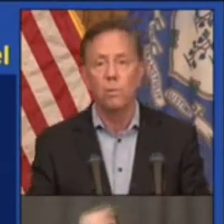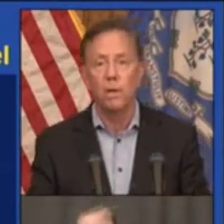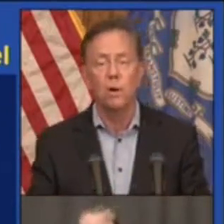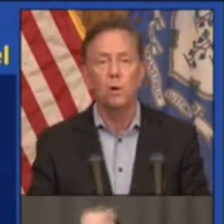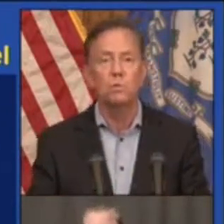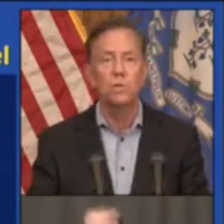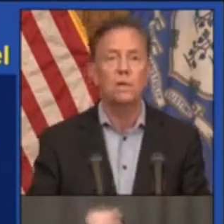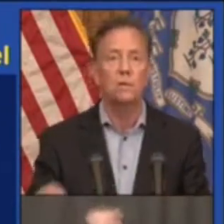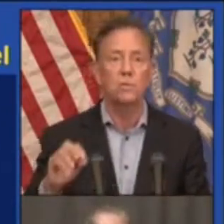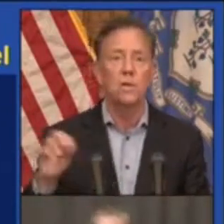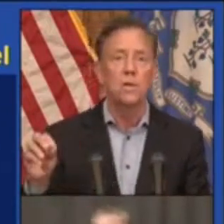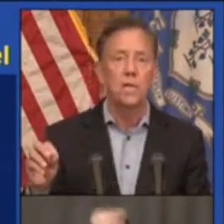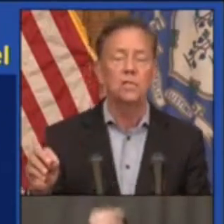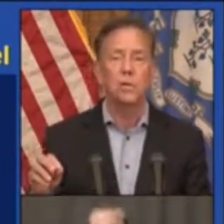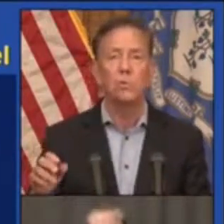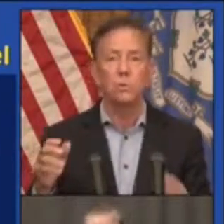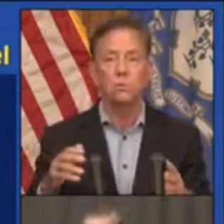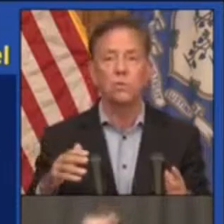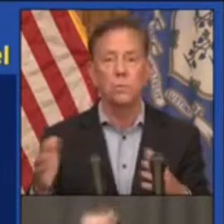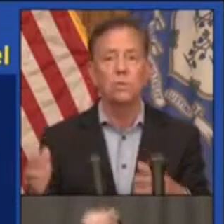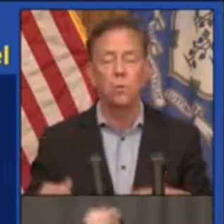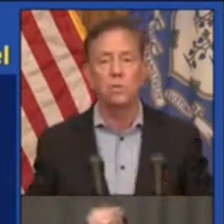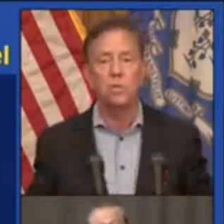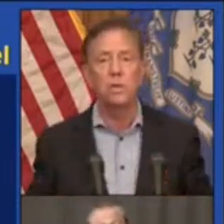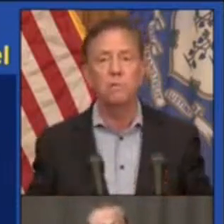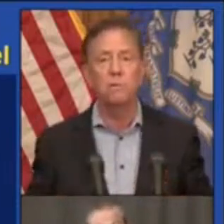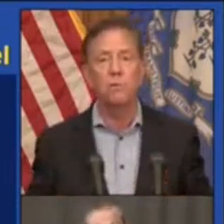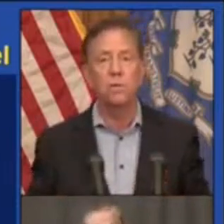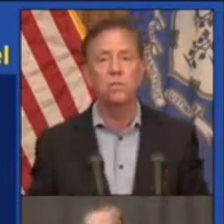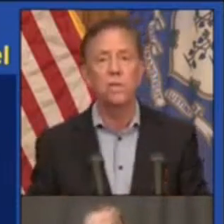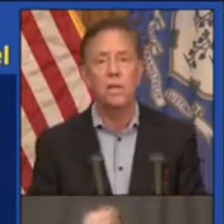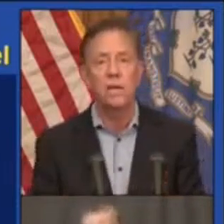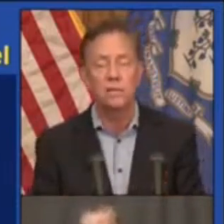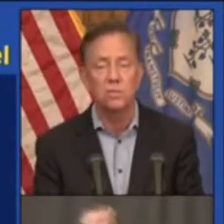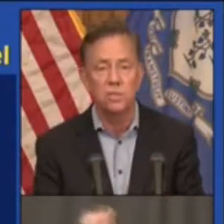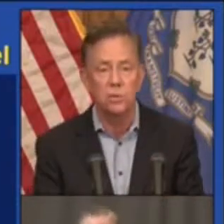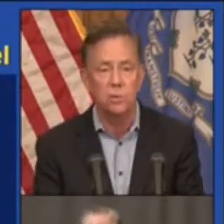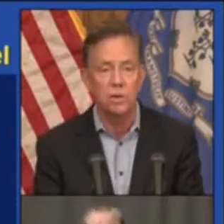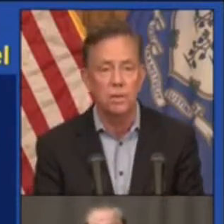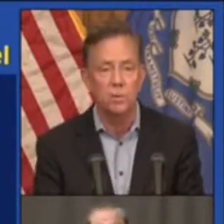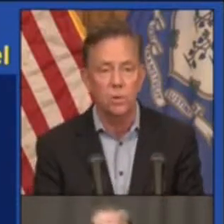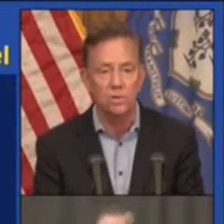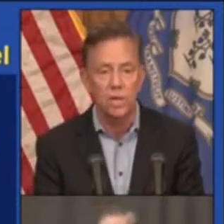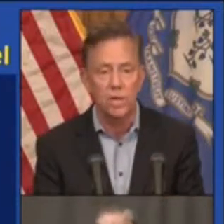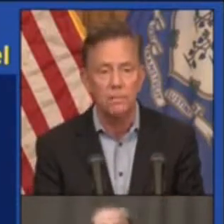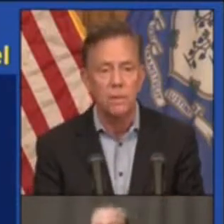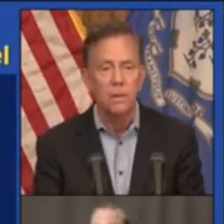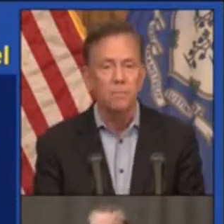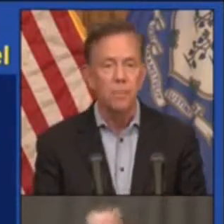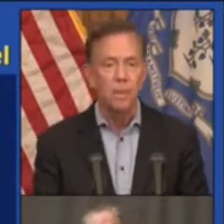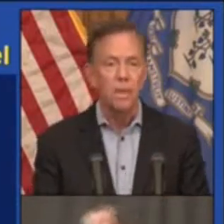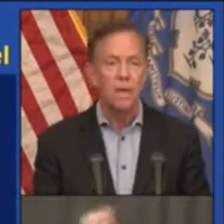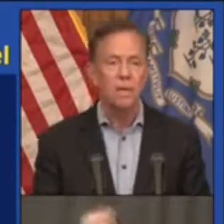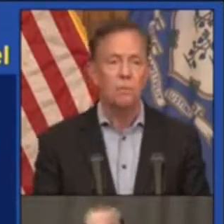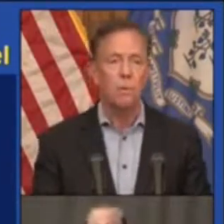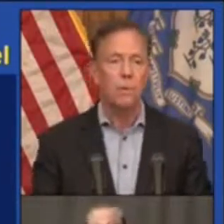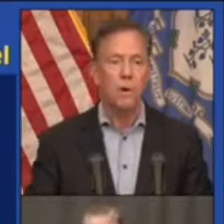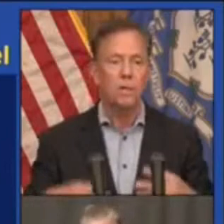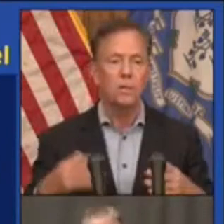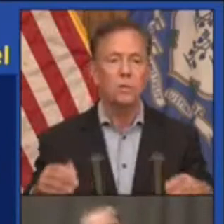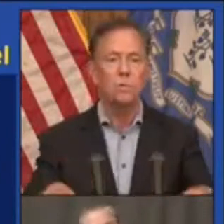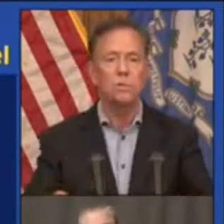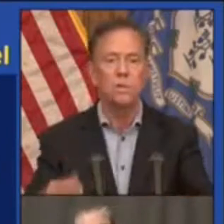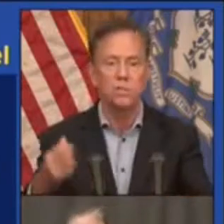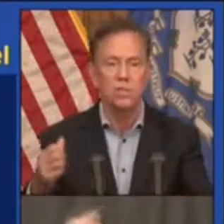informing hotels, these are the rules. You must quarantine for 14 days as you come to our state. And what we wanted to